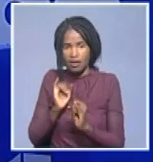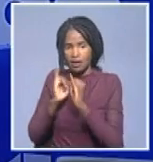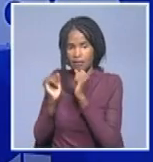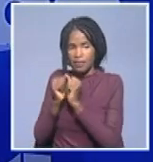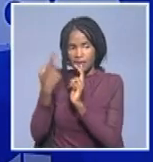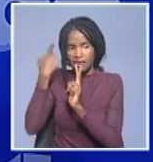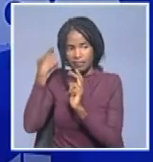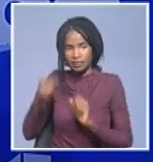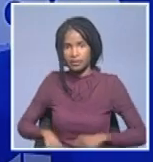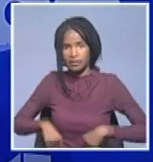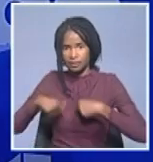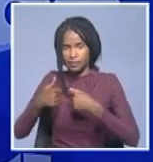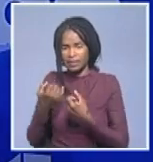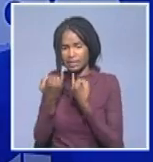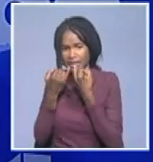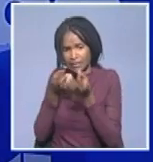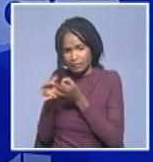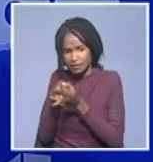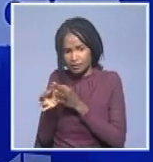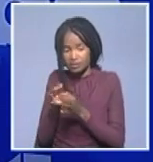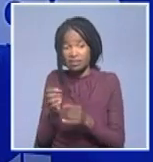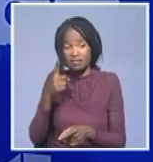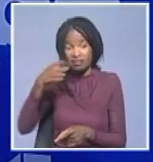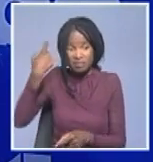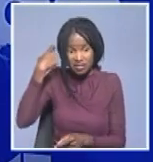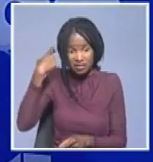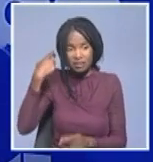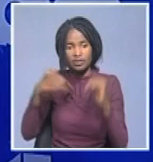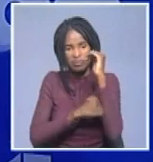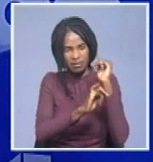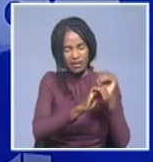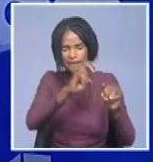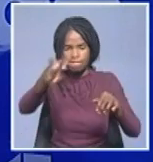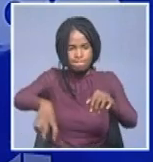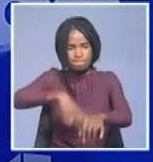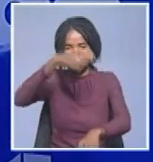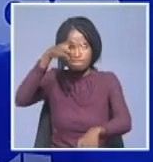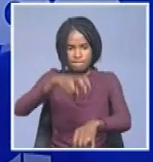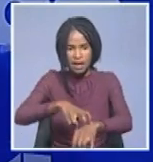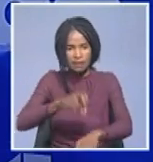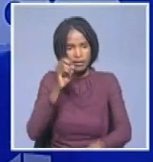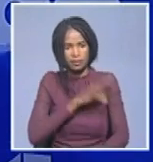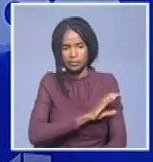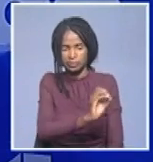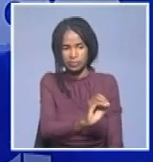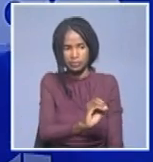Shangula, sharing with us the readiness of the government in handling the coronavirus, and